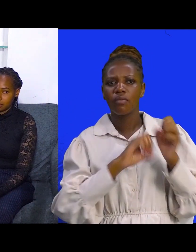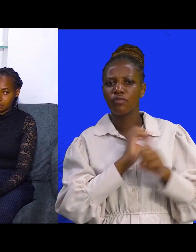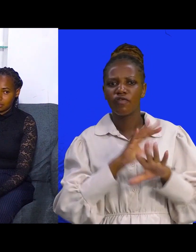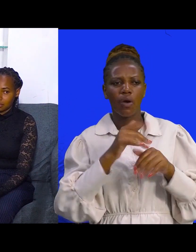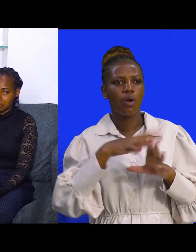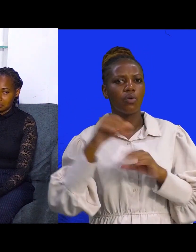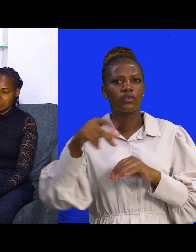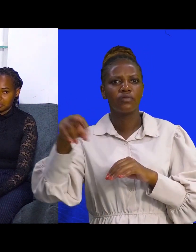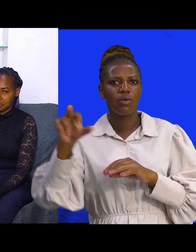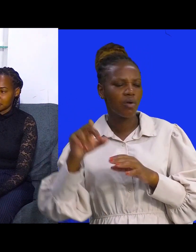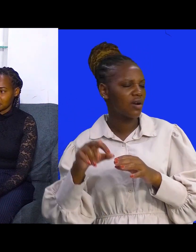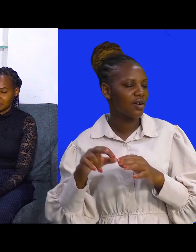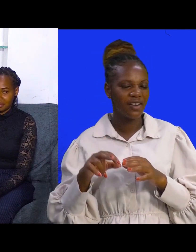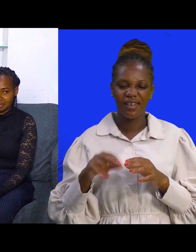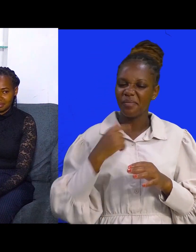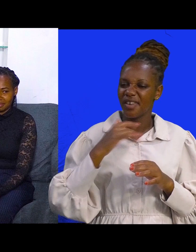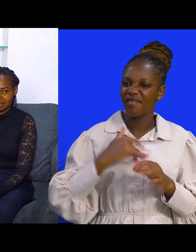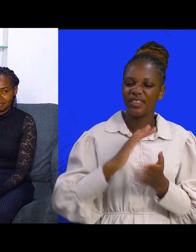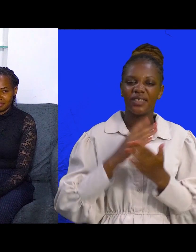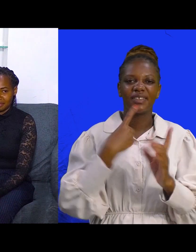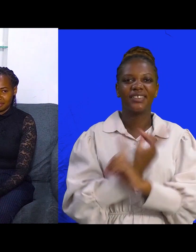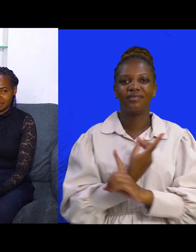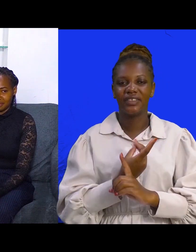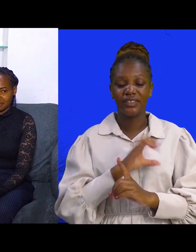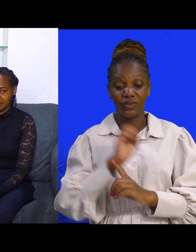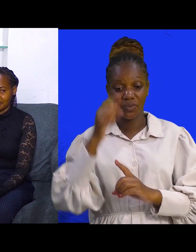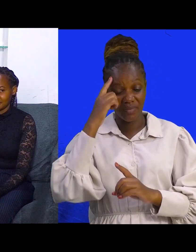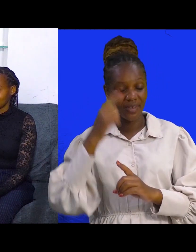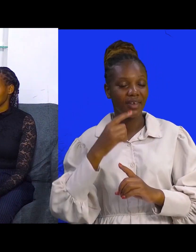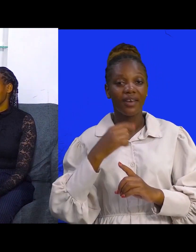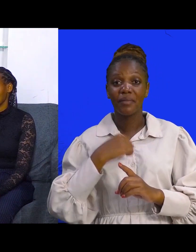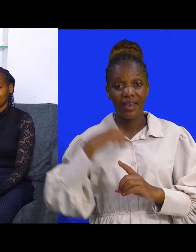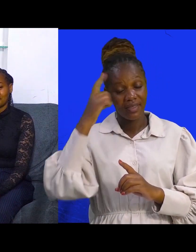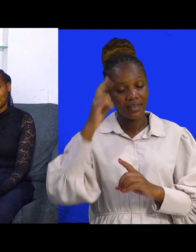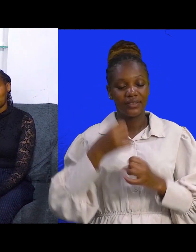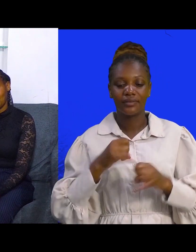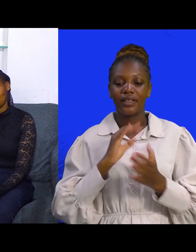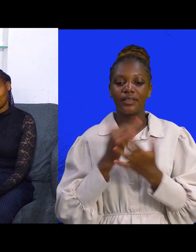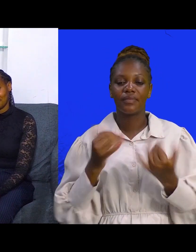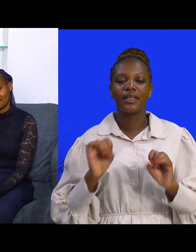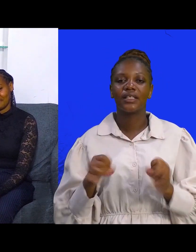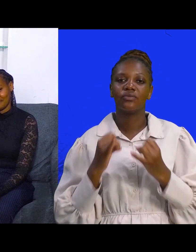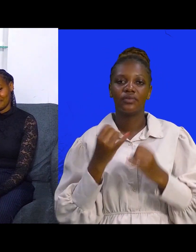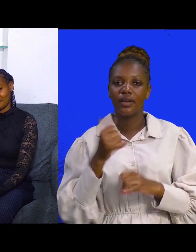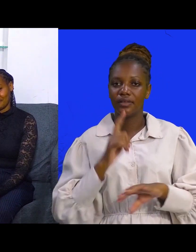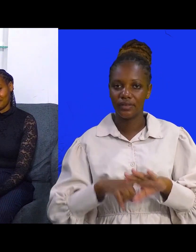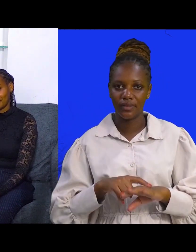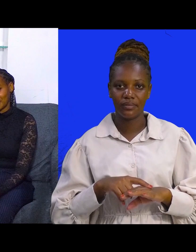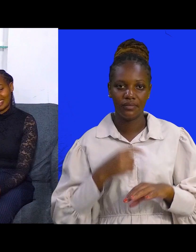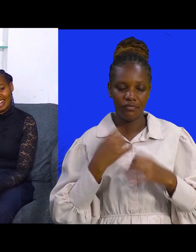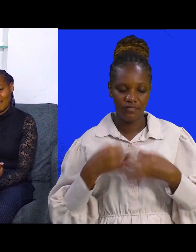walk, nature walk, but if you can't do that for 10 years. So for me, hobby is trying something new every time that makes you